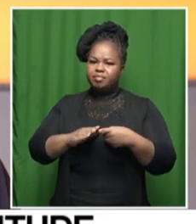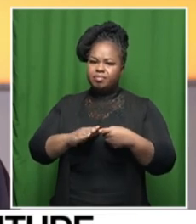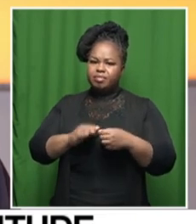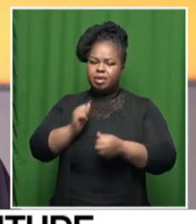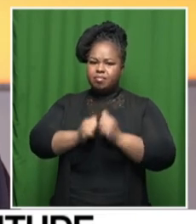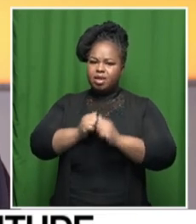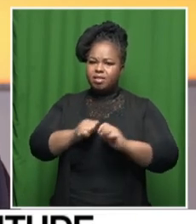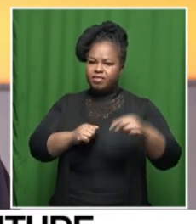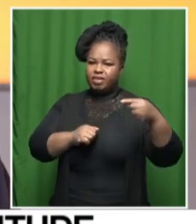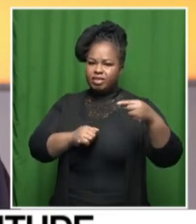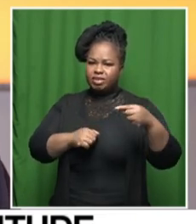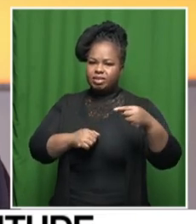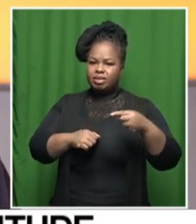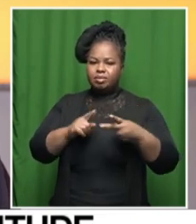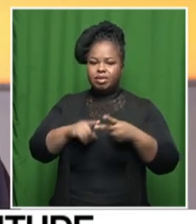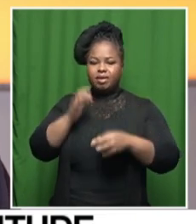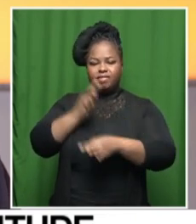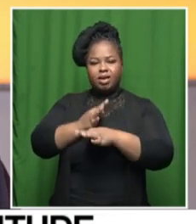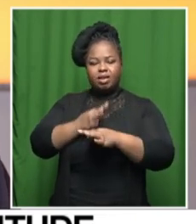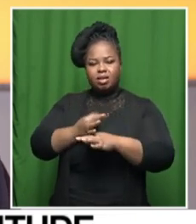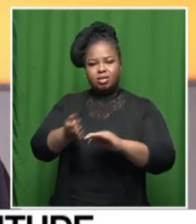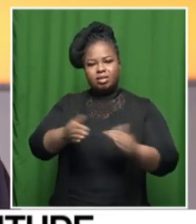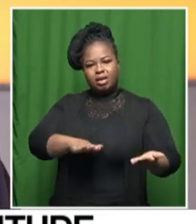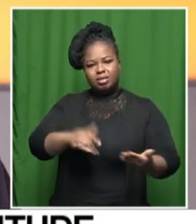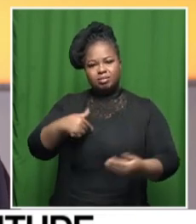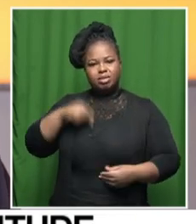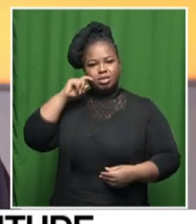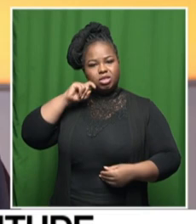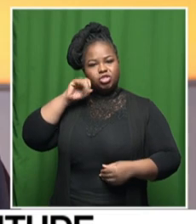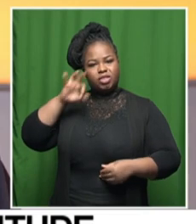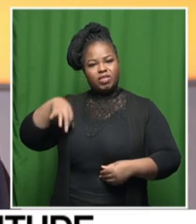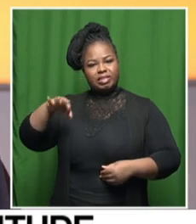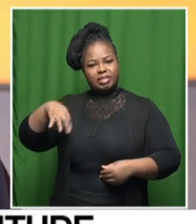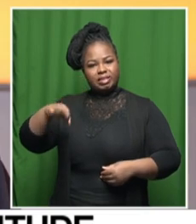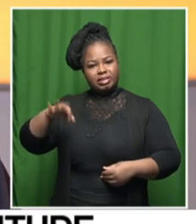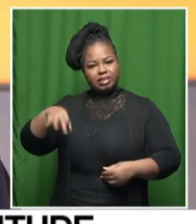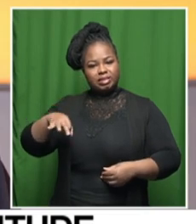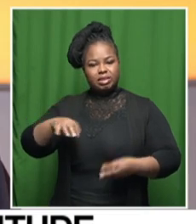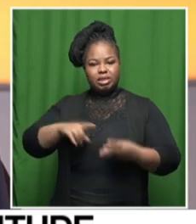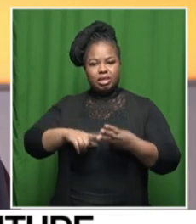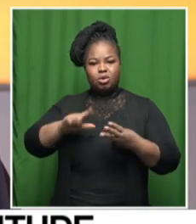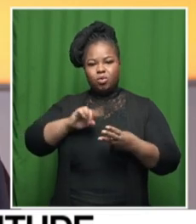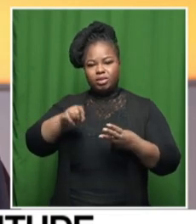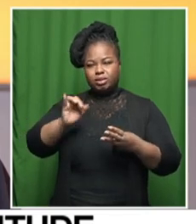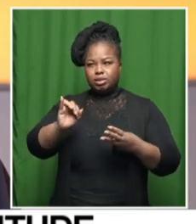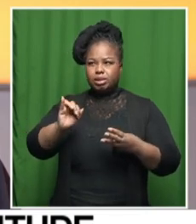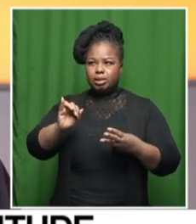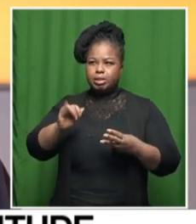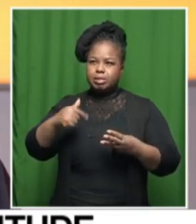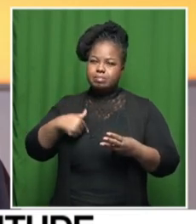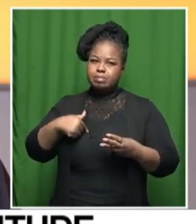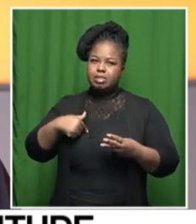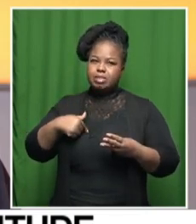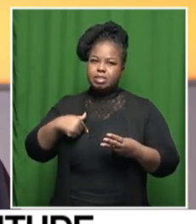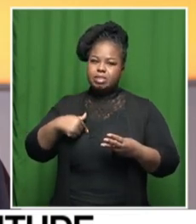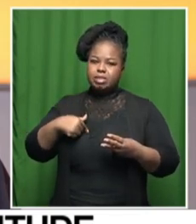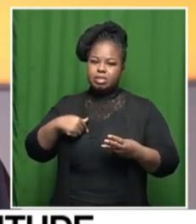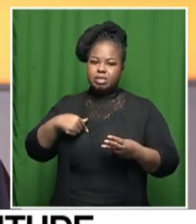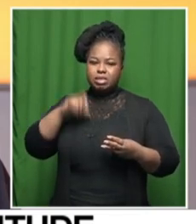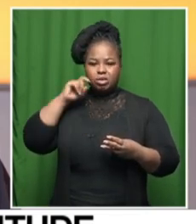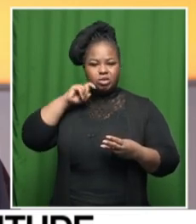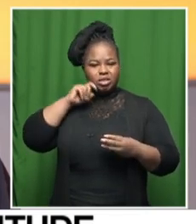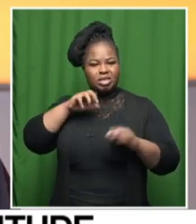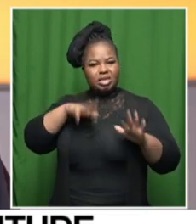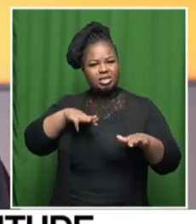my first brother. My dad, I was about 13 years. Ulwazi, I was